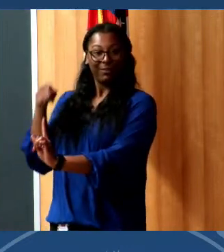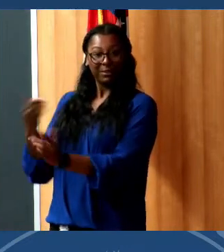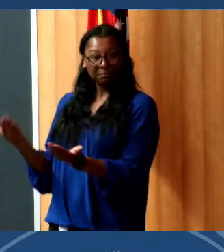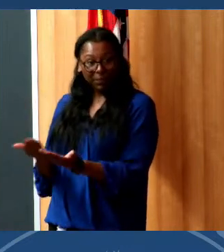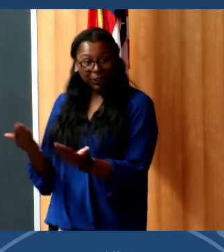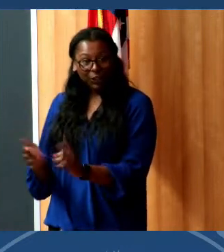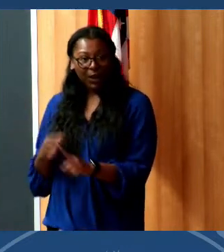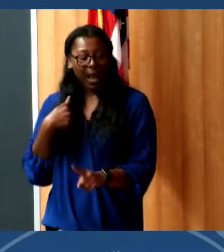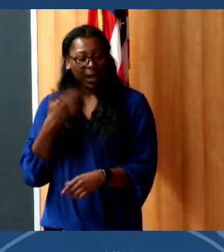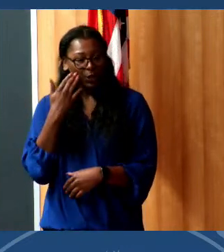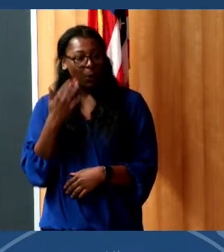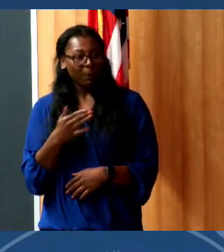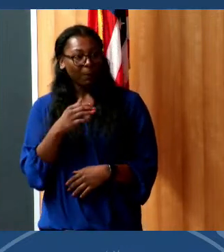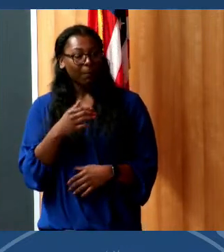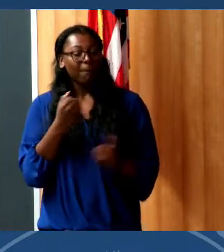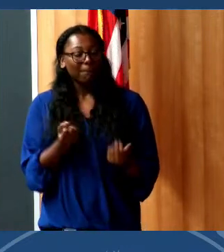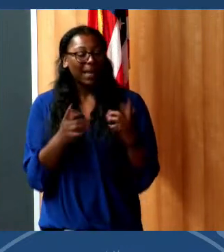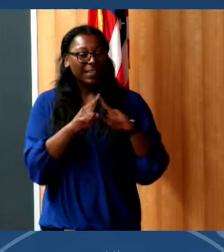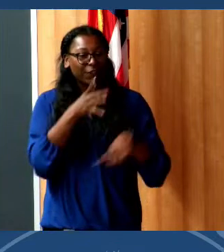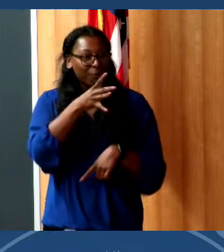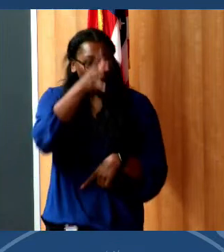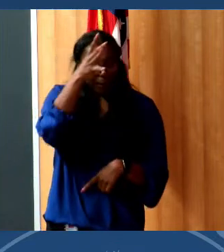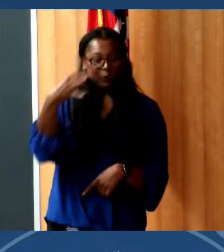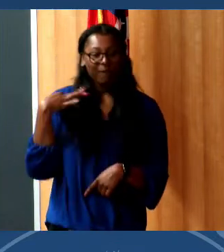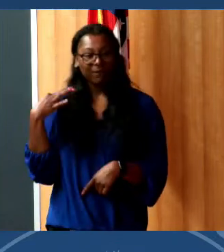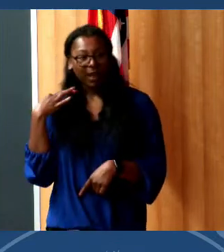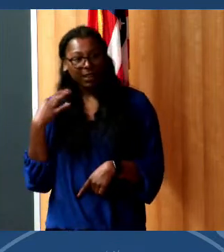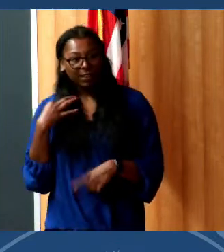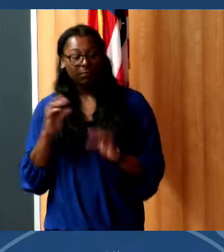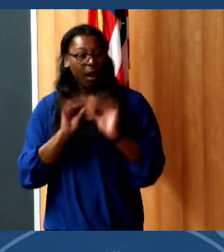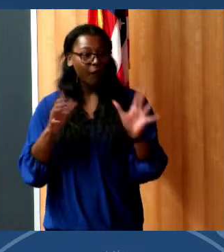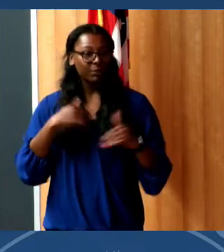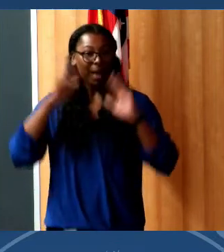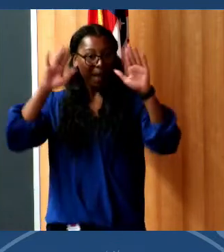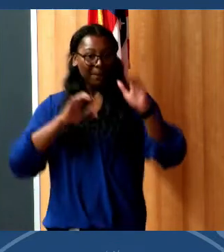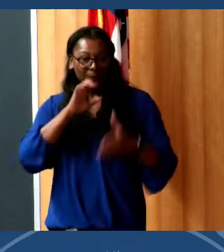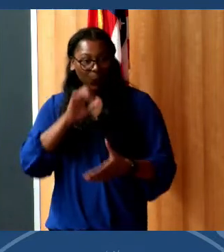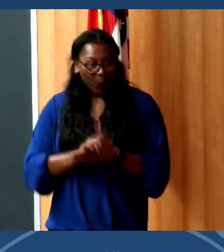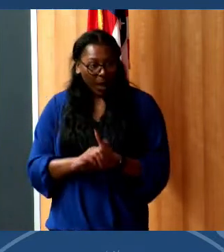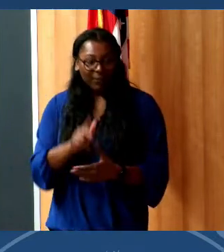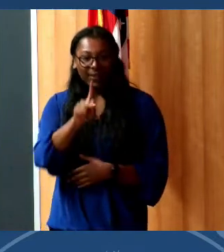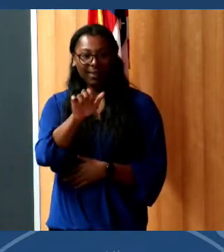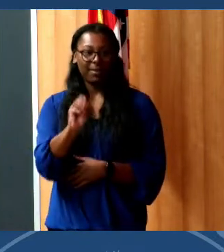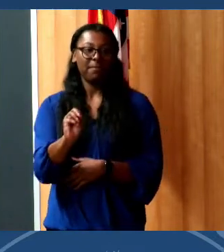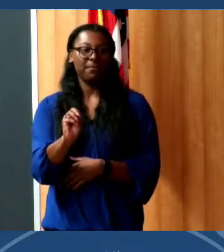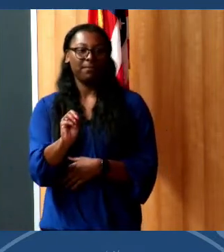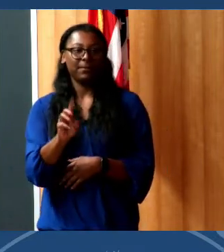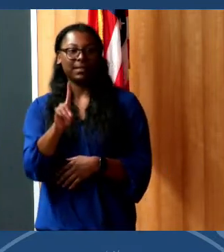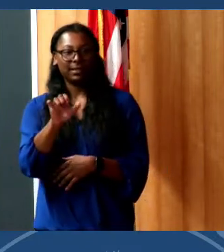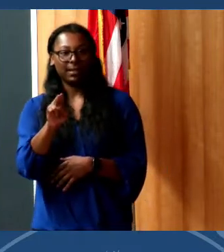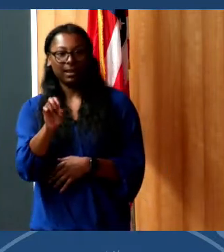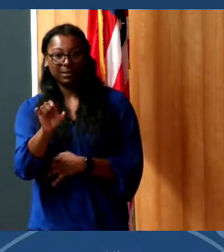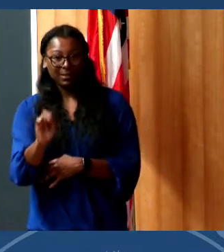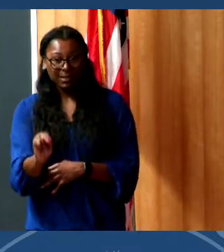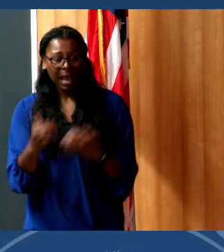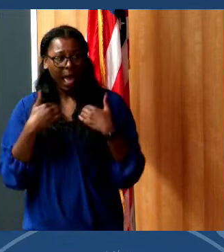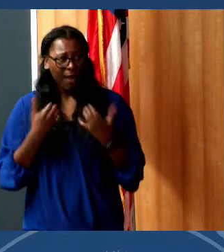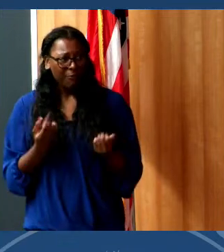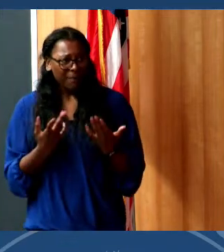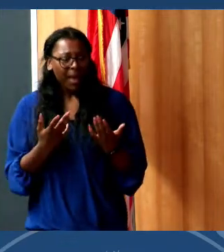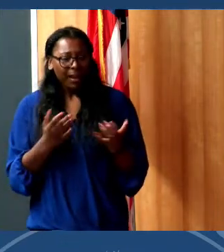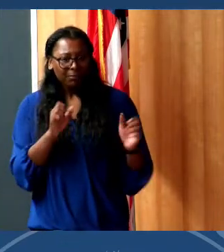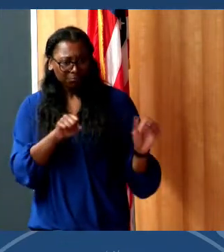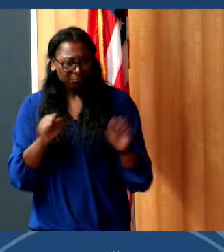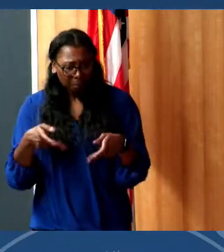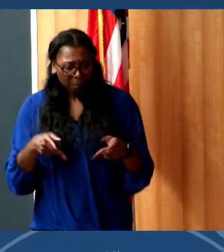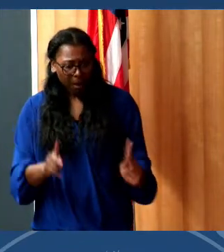Loving Parents, volunteers, and of course my incredible wife, Kim Denson, made it possible to turn obstacles into